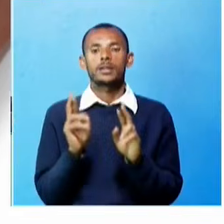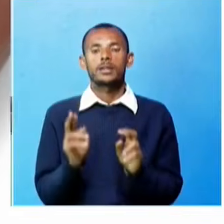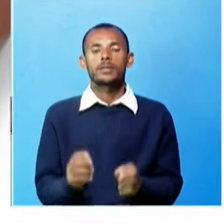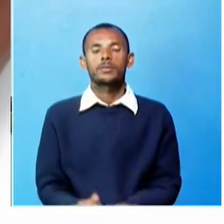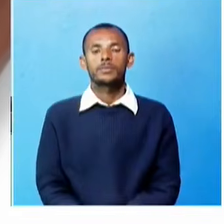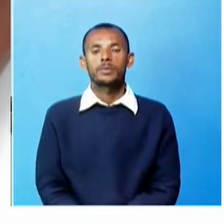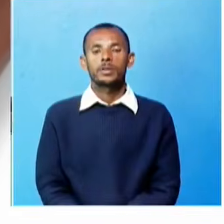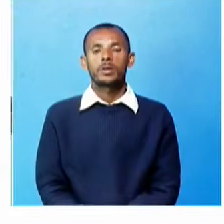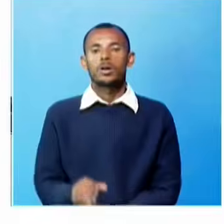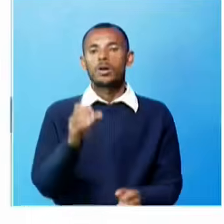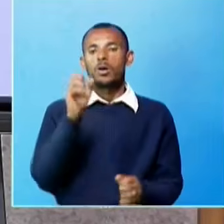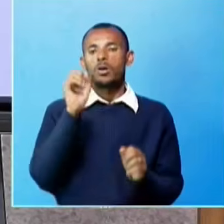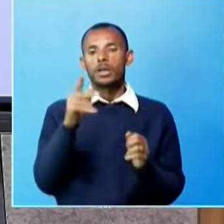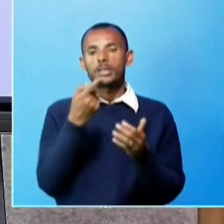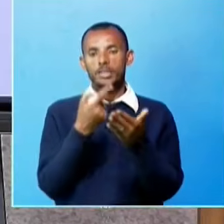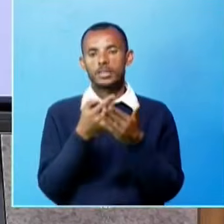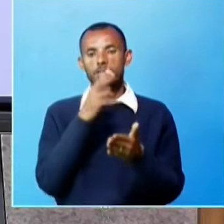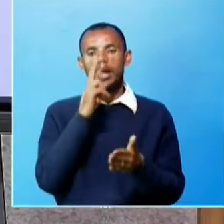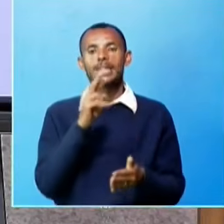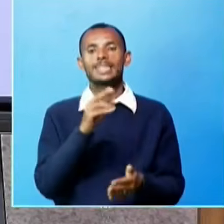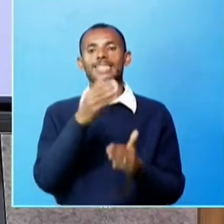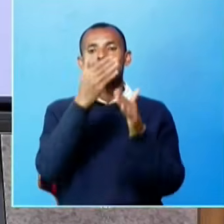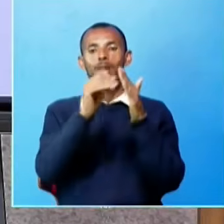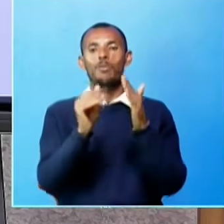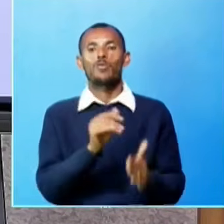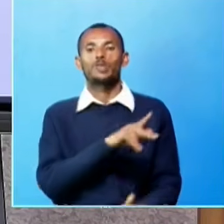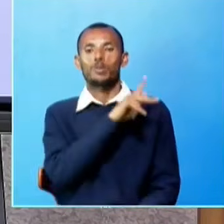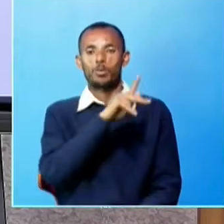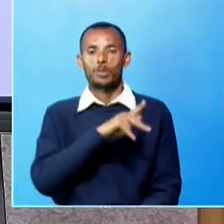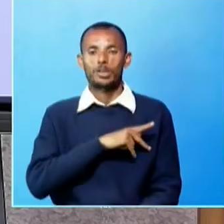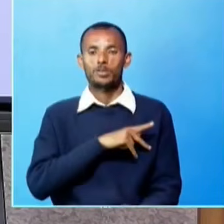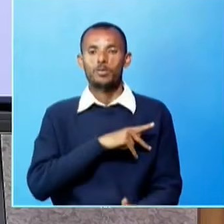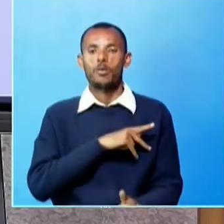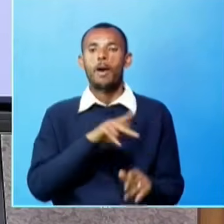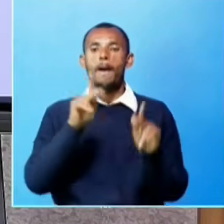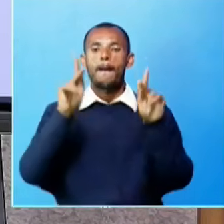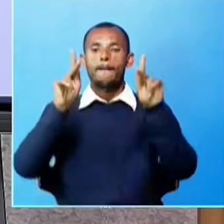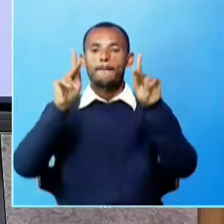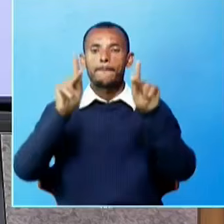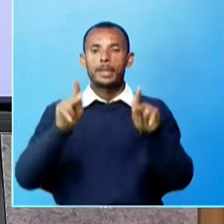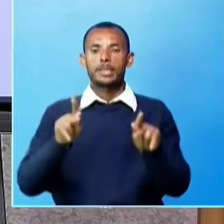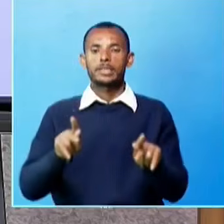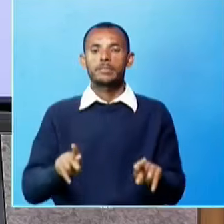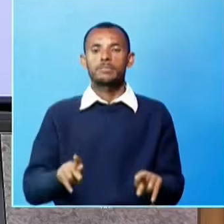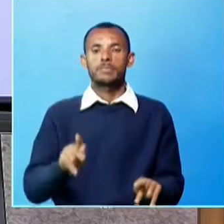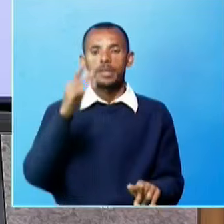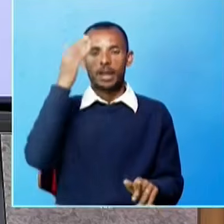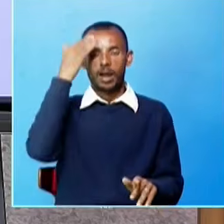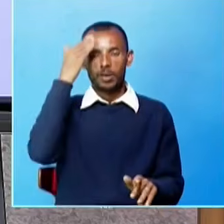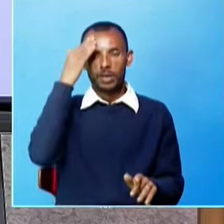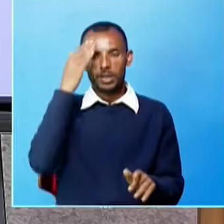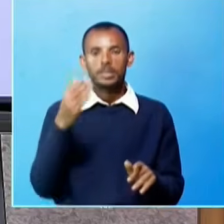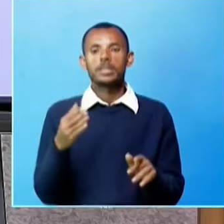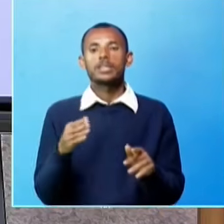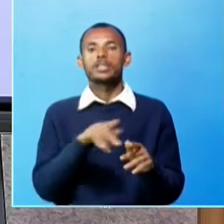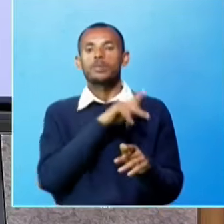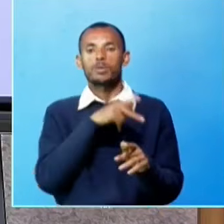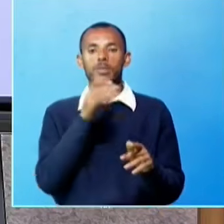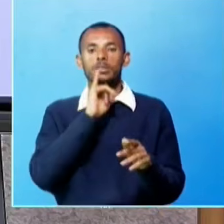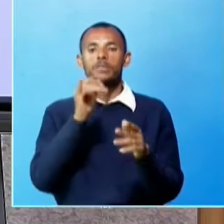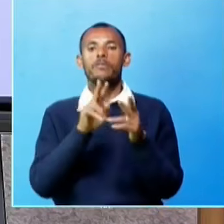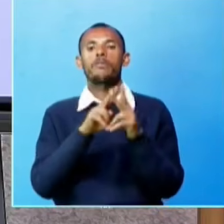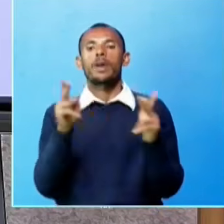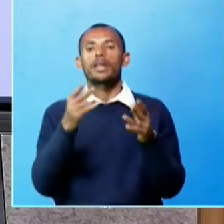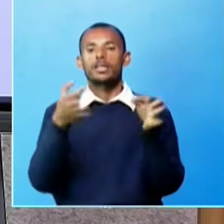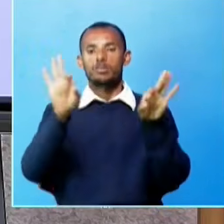rectangles. Okay, these are some of the properties of a prism. Okay, so knowing the properties is very essential to prove